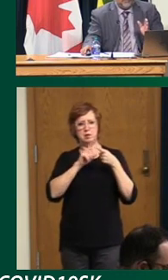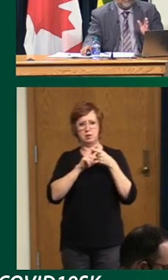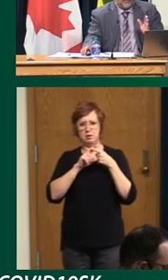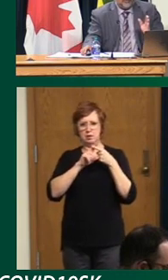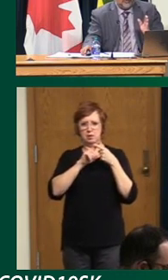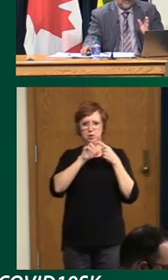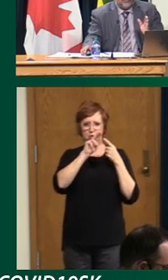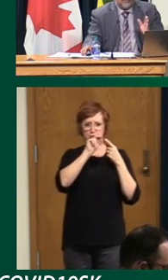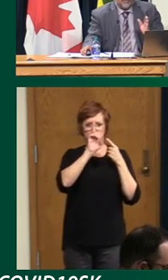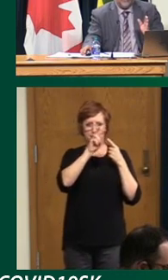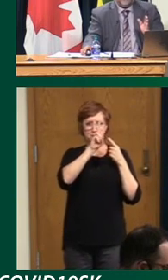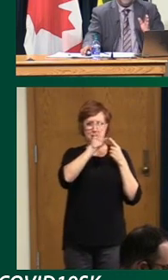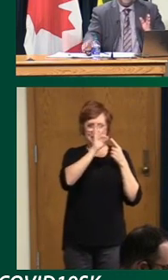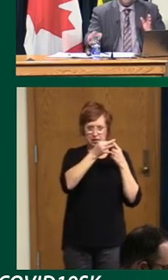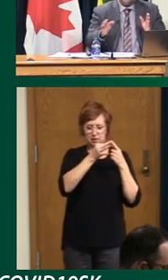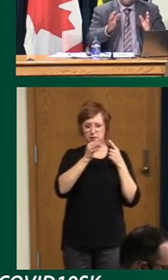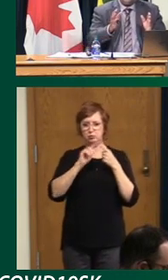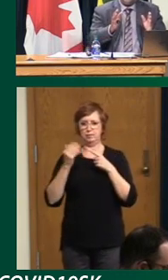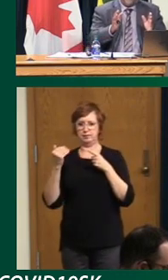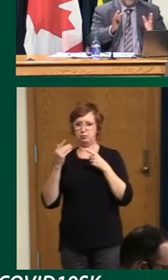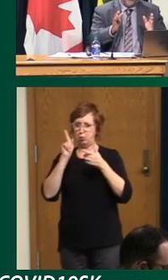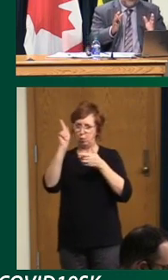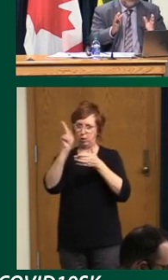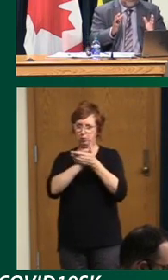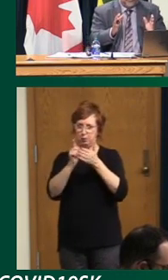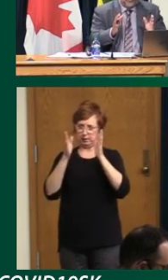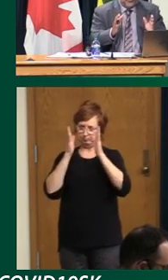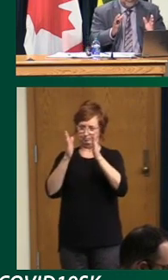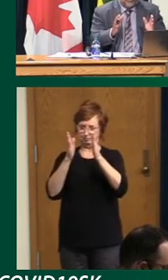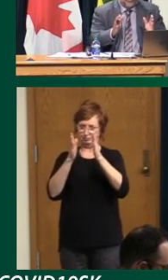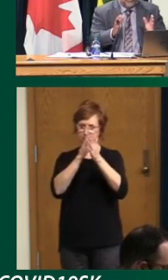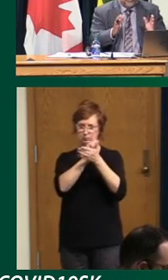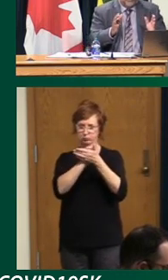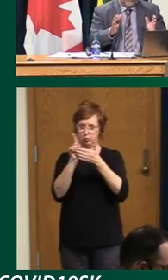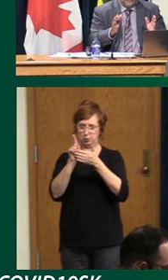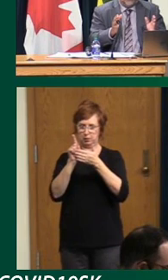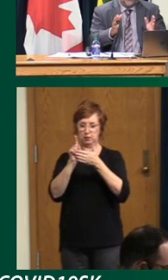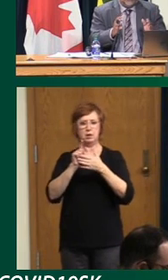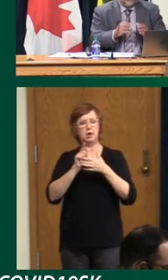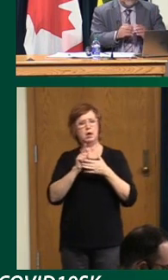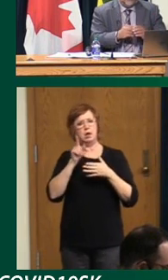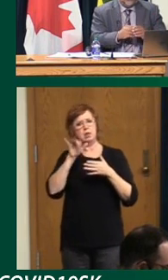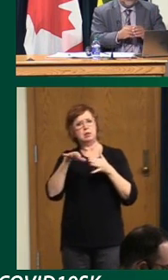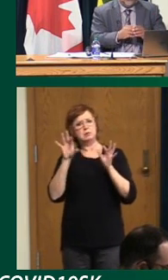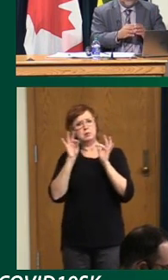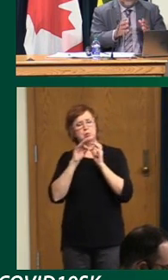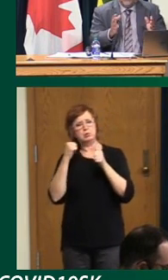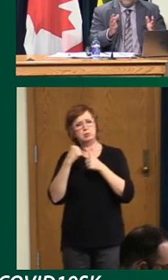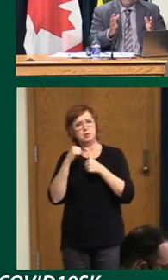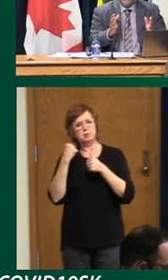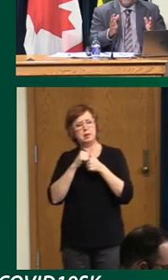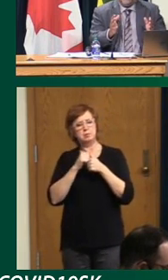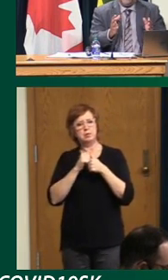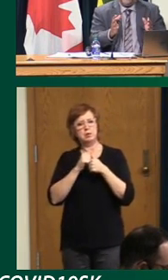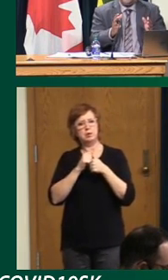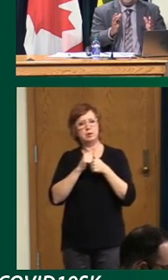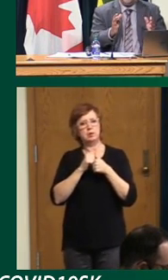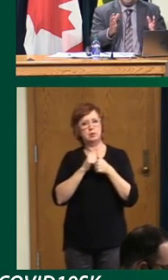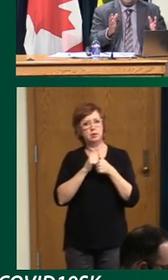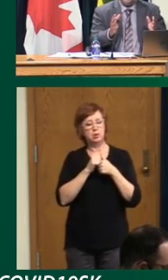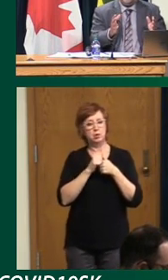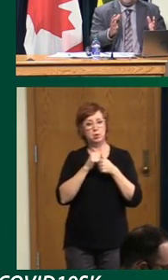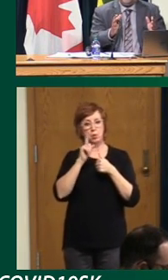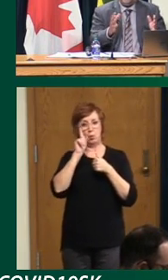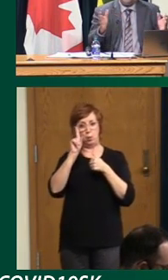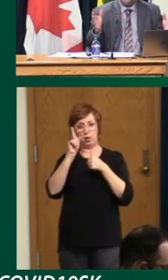9 to 15, just over 1 week. And I think this is important, because when we talk about 1,000 cases over a week period, that's